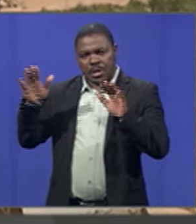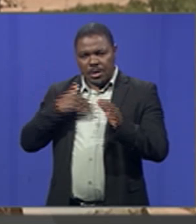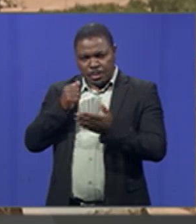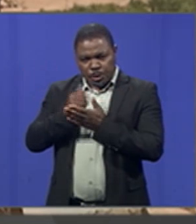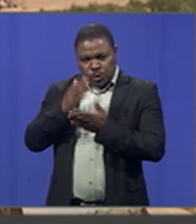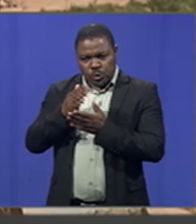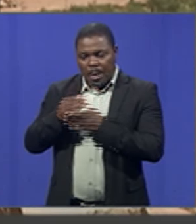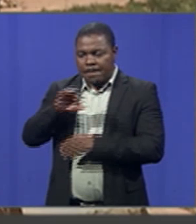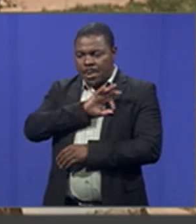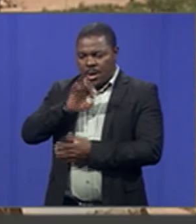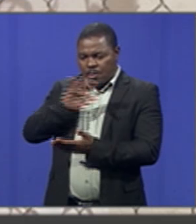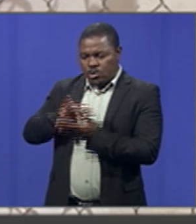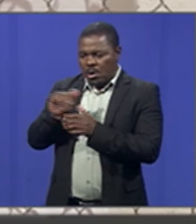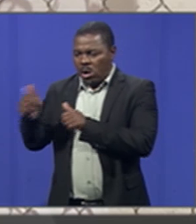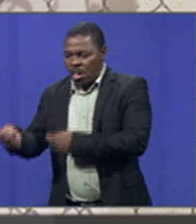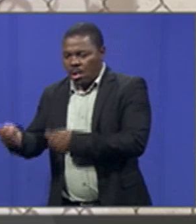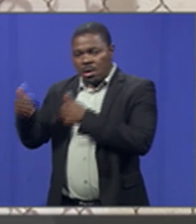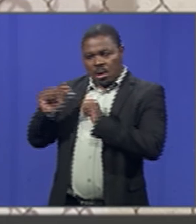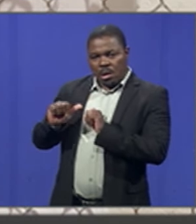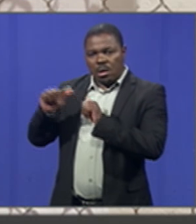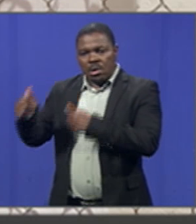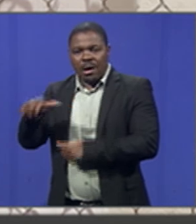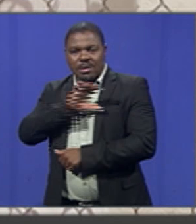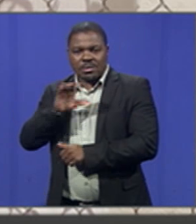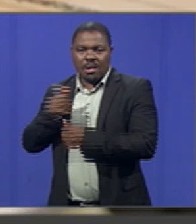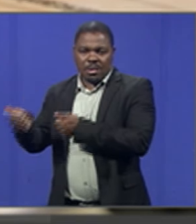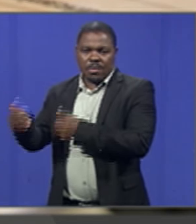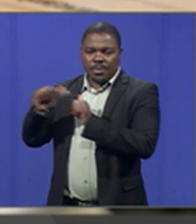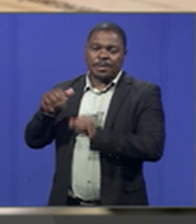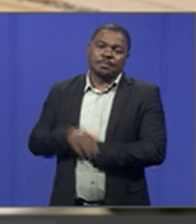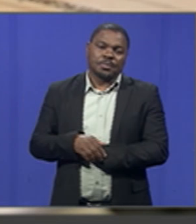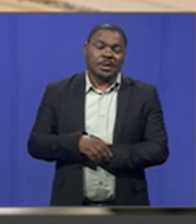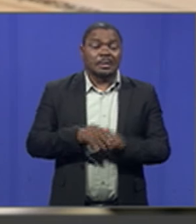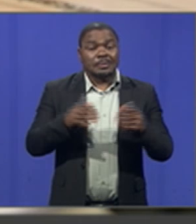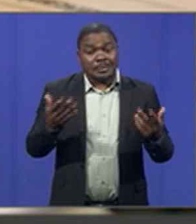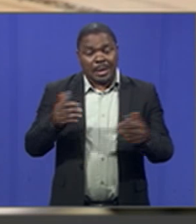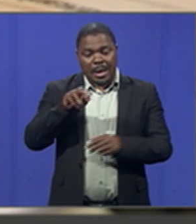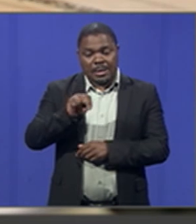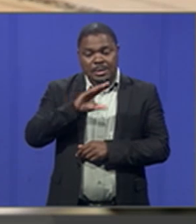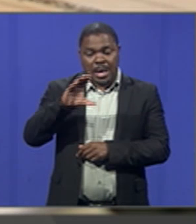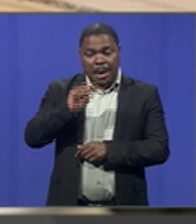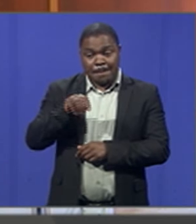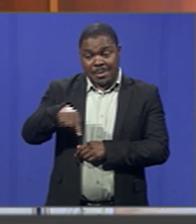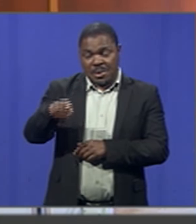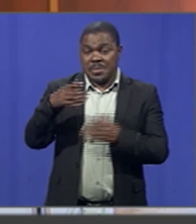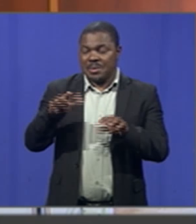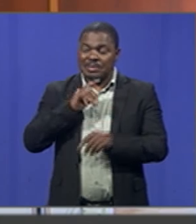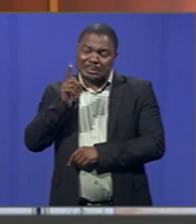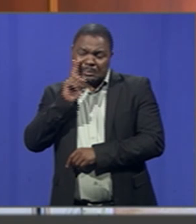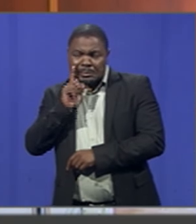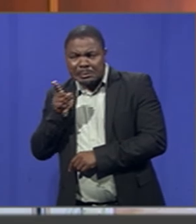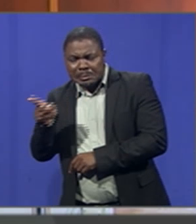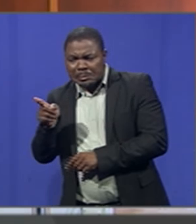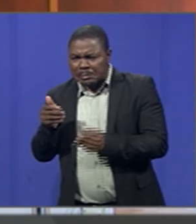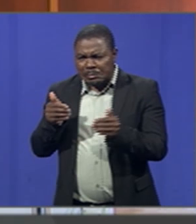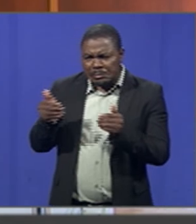refosanya maemo a bommeiara le bobusakgotla. Ditlhopho tse di tlang e tlile go nna teko go NCM gore a mokgwa wa bona wa go busa